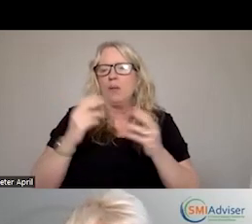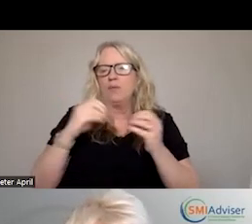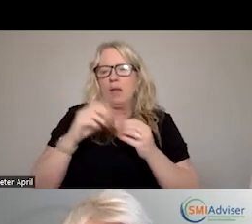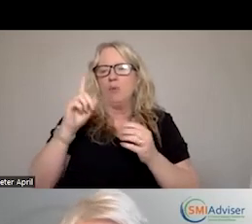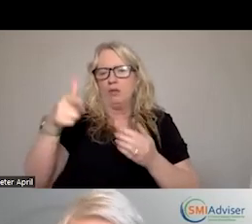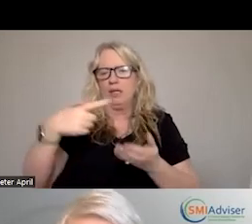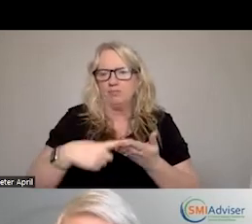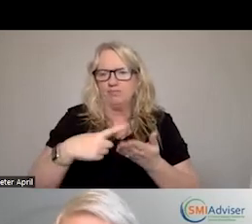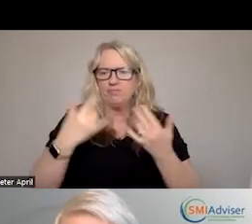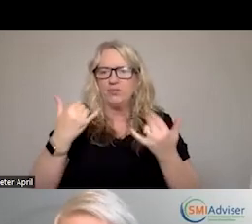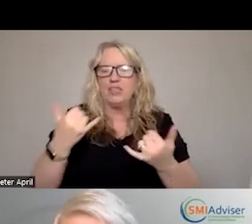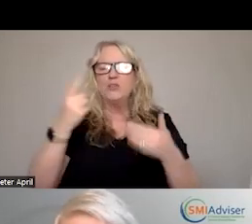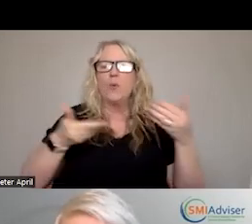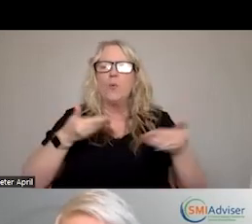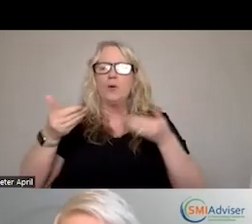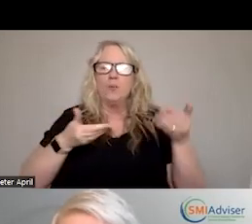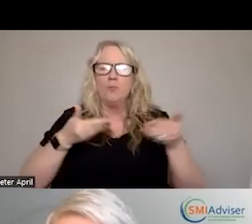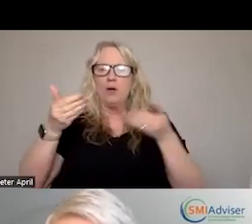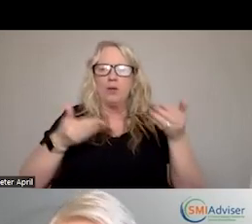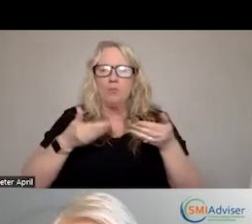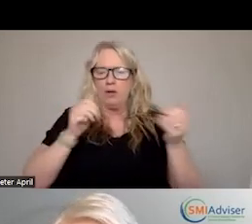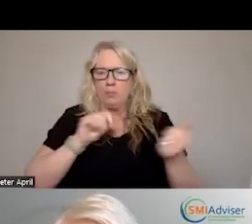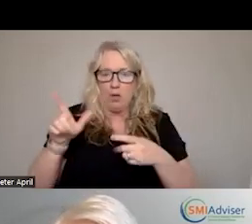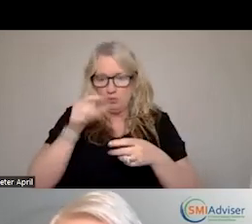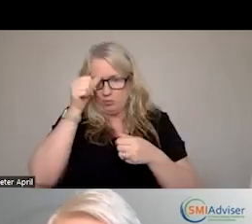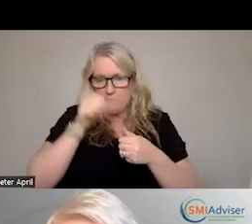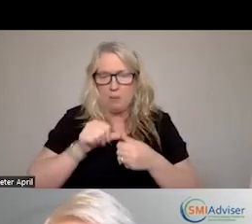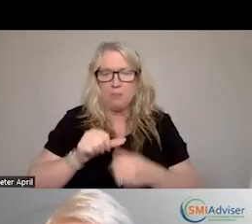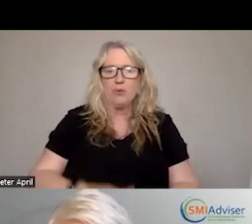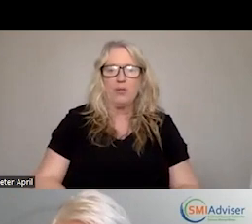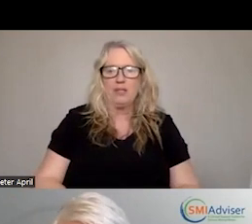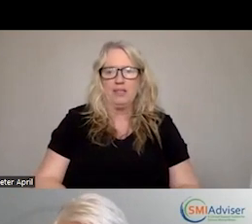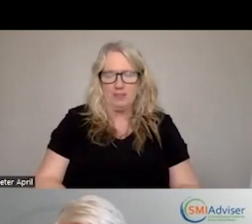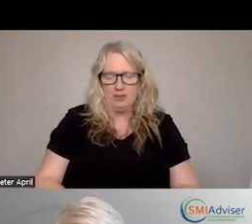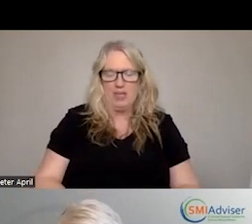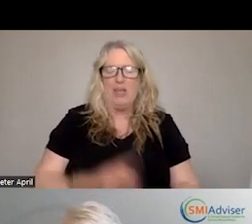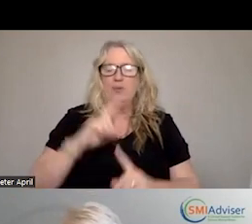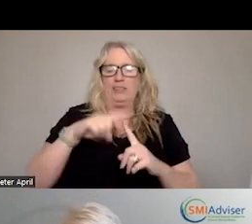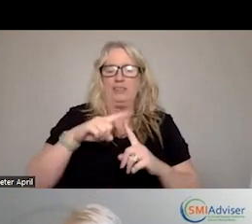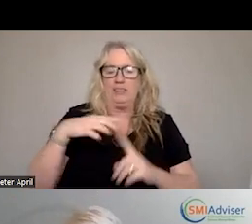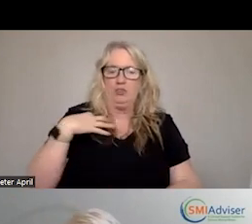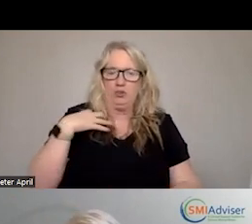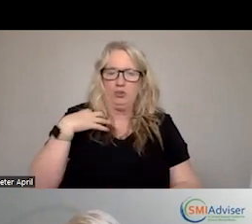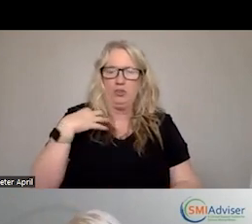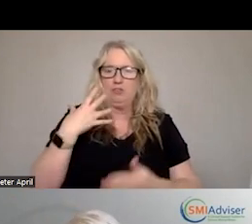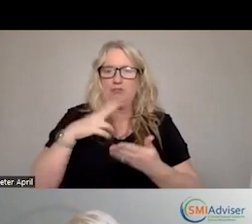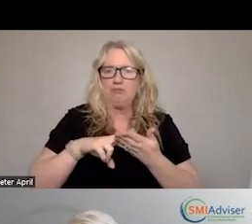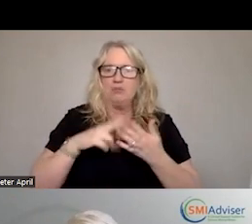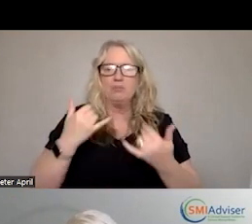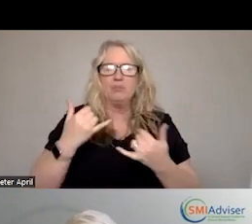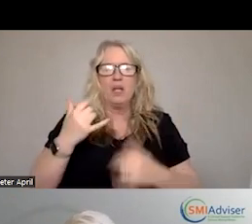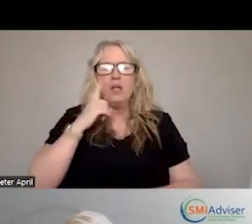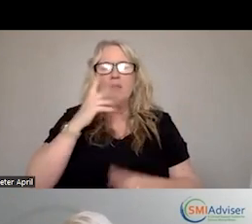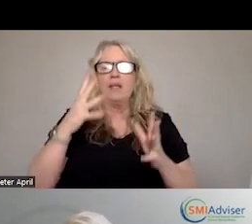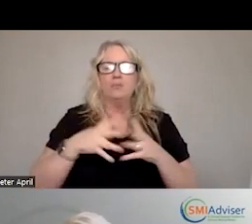Welcome, welcome, welcome, everybody. Please just remember, got the t-shirt sign up here for those of you who celebrate one